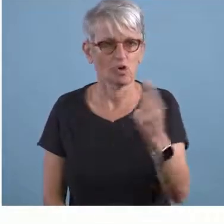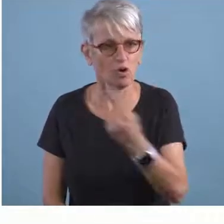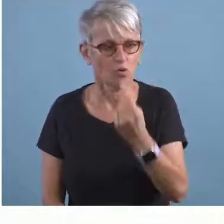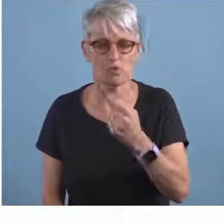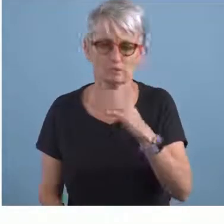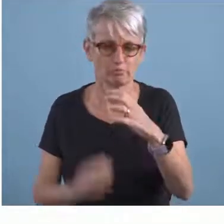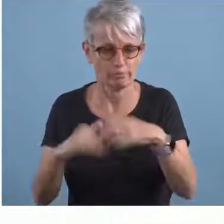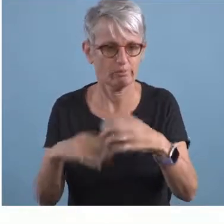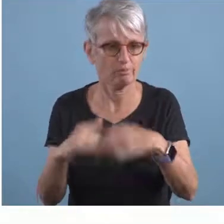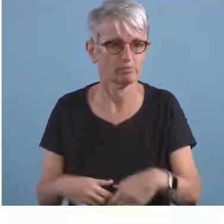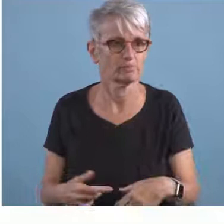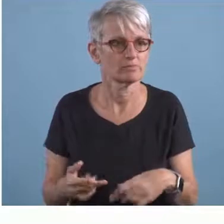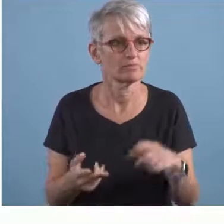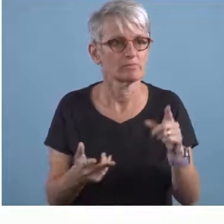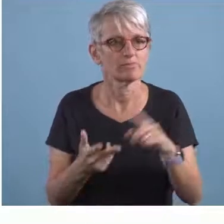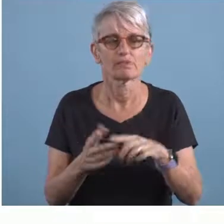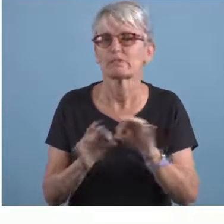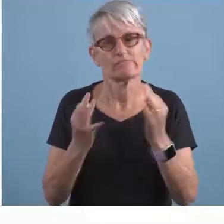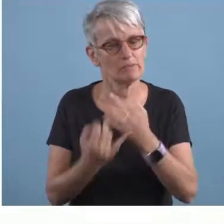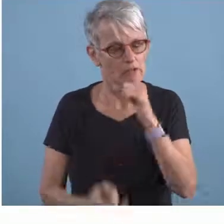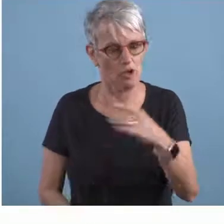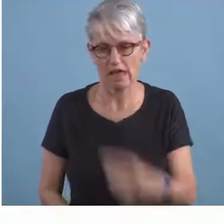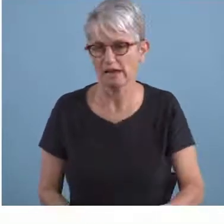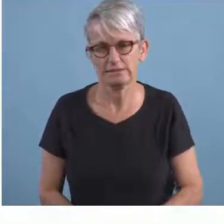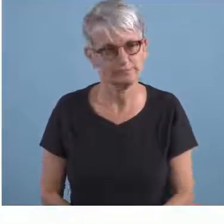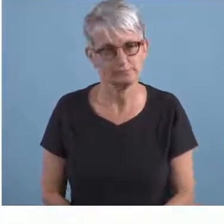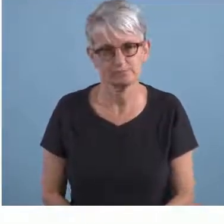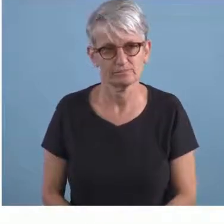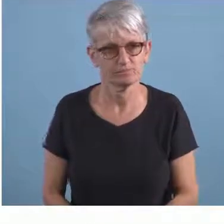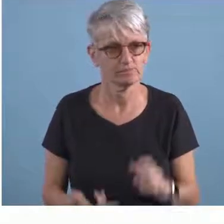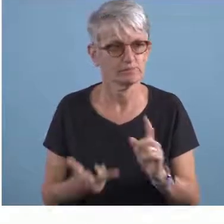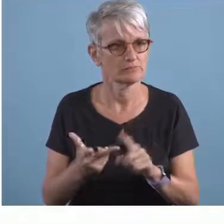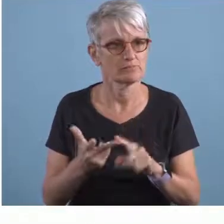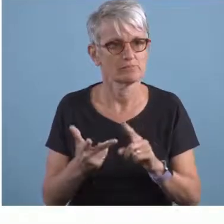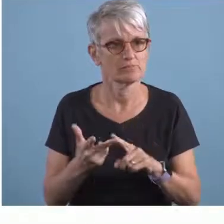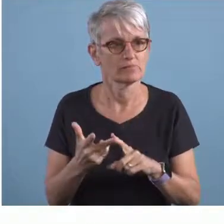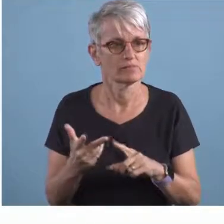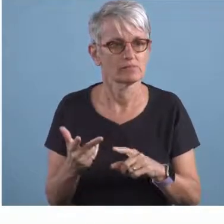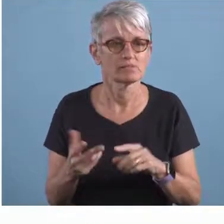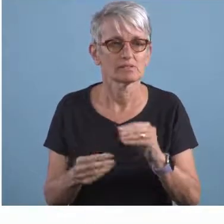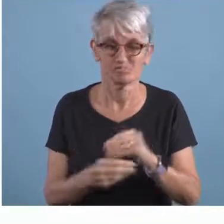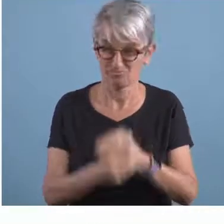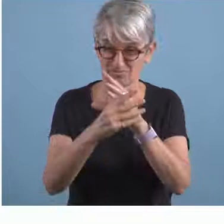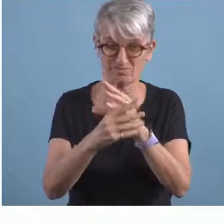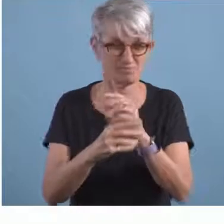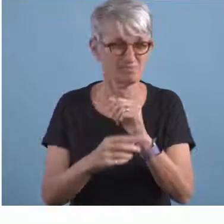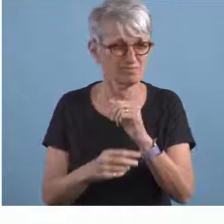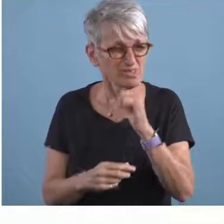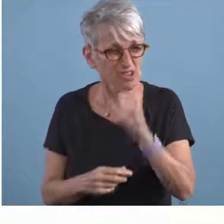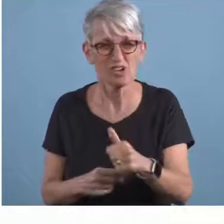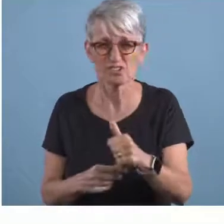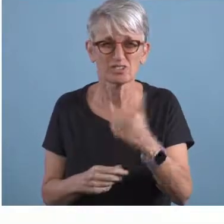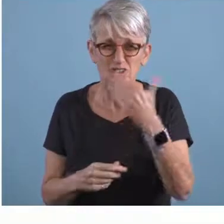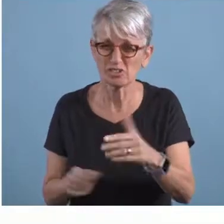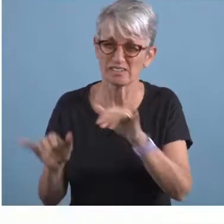one. Families don't like telepractice. Next one. Telepractice is never as